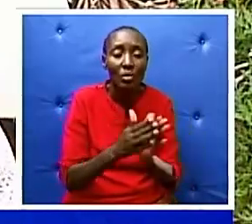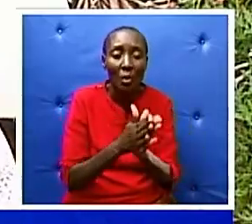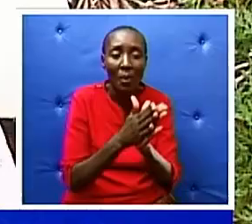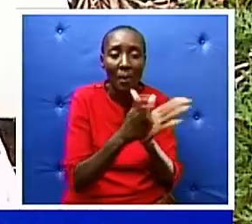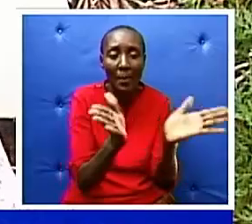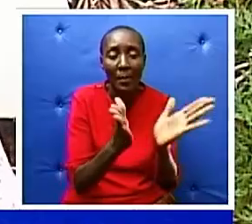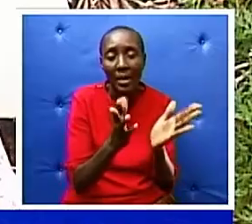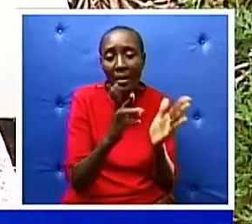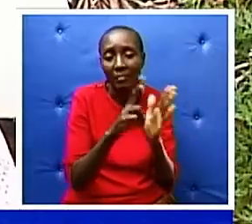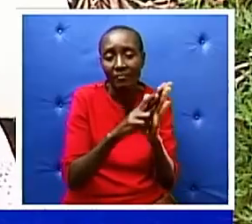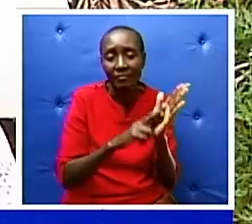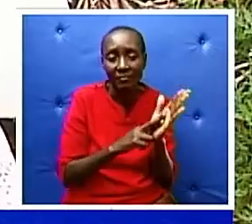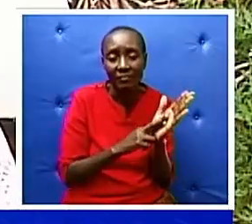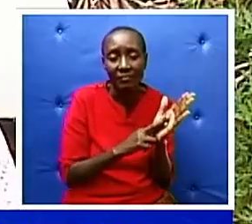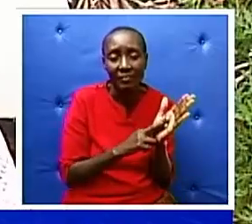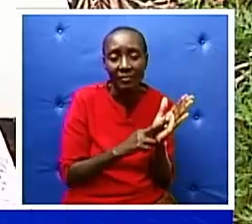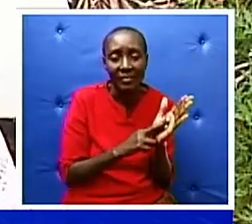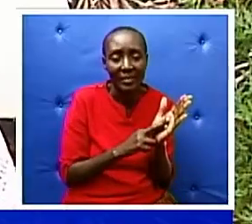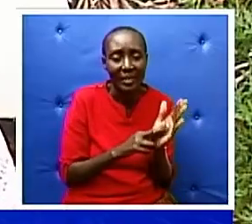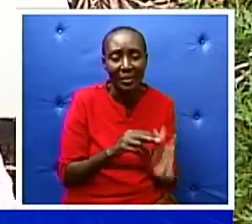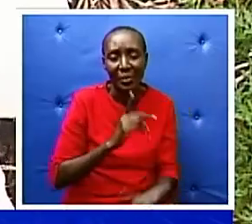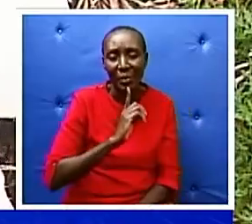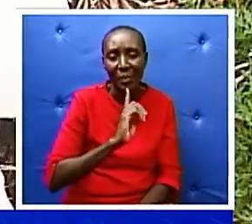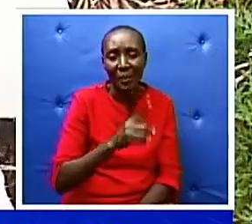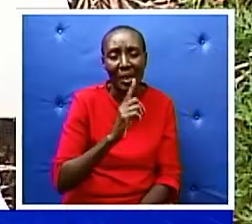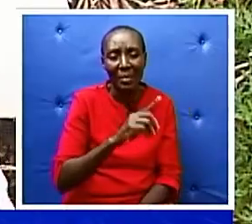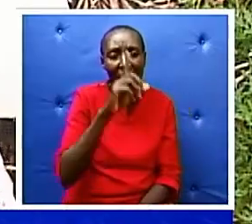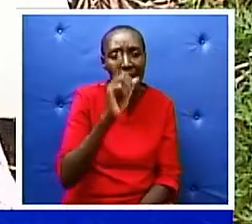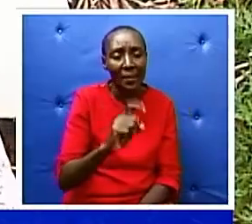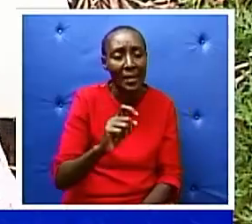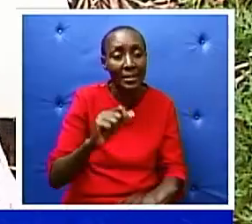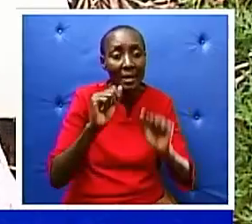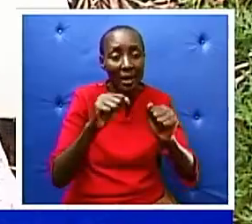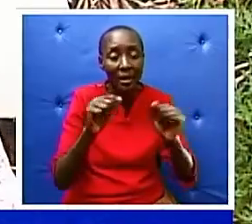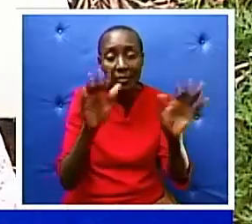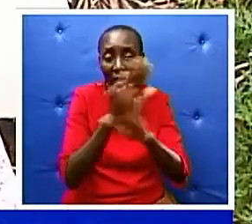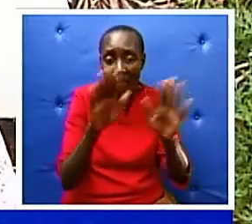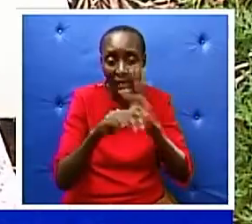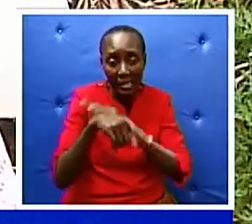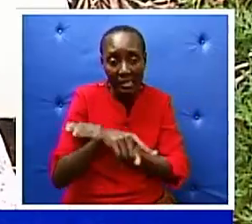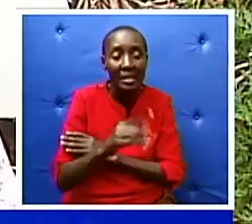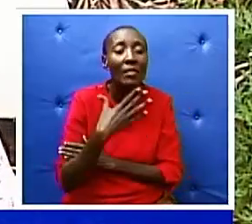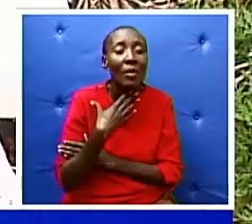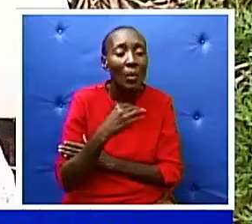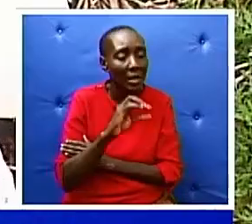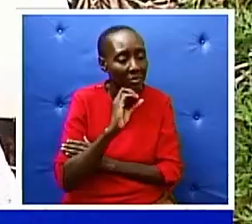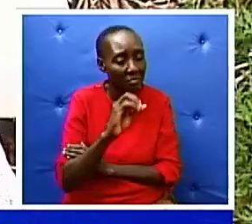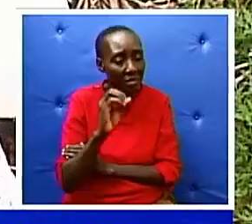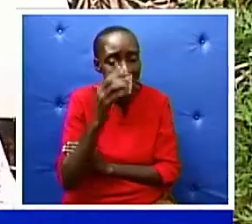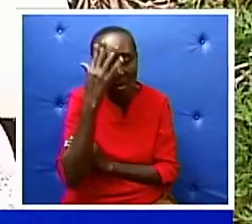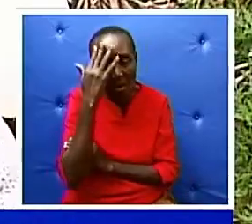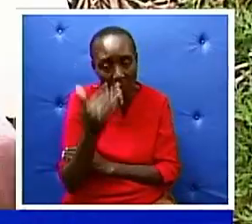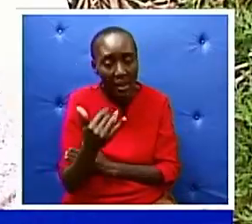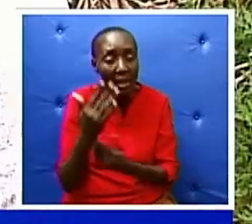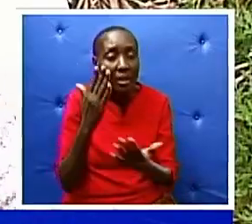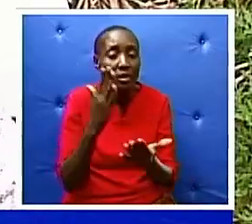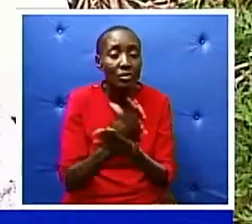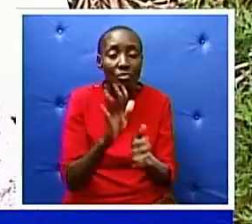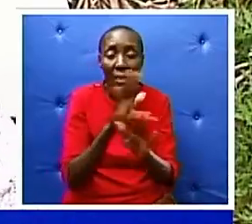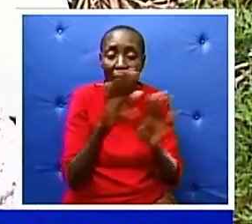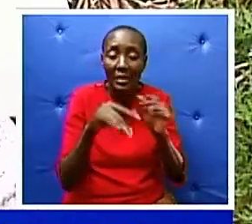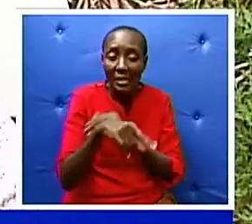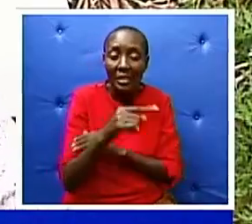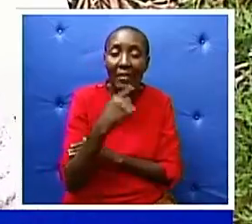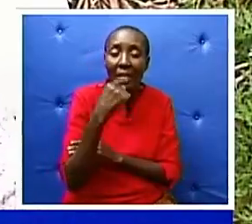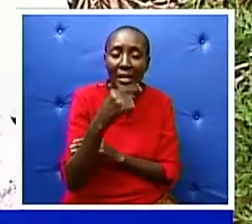you don't go there demanding that they must agree with what you're saying, because every what you're saying, somebody on the other